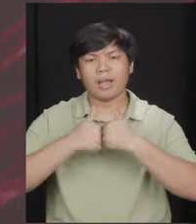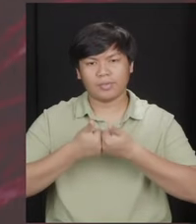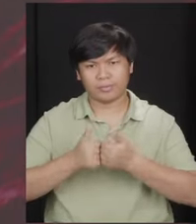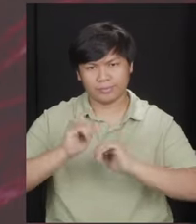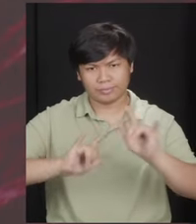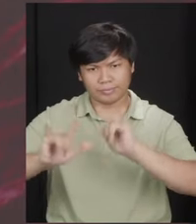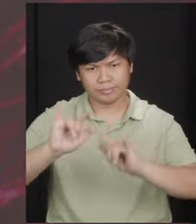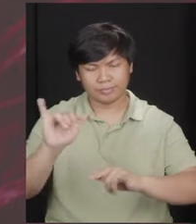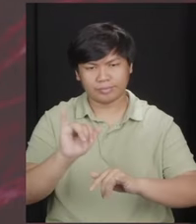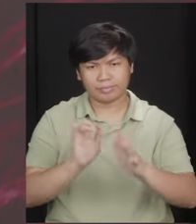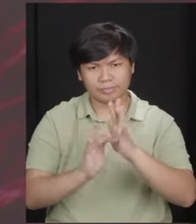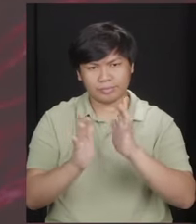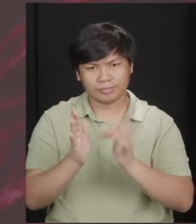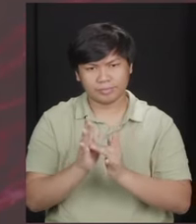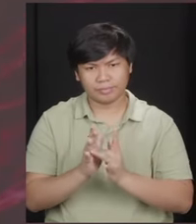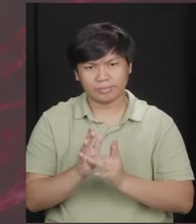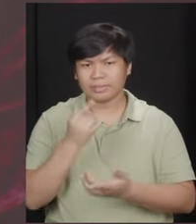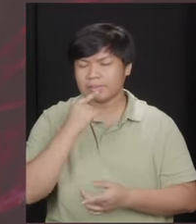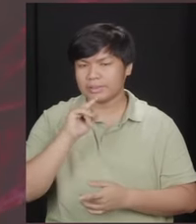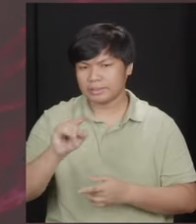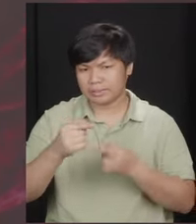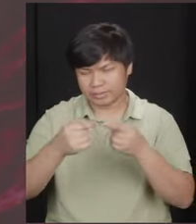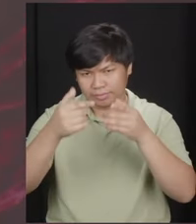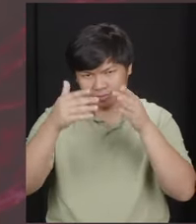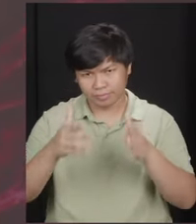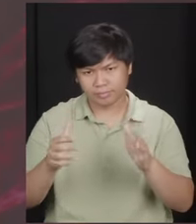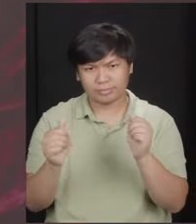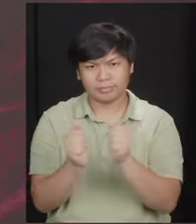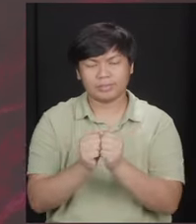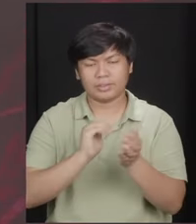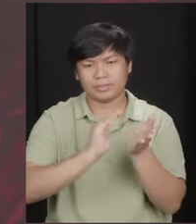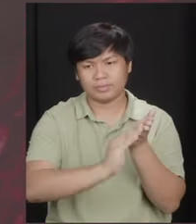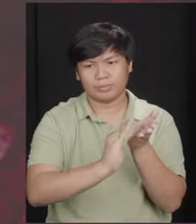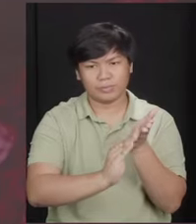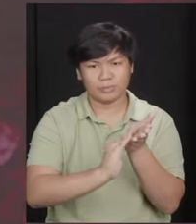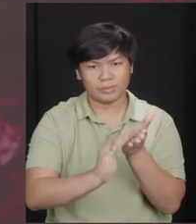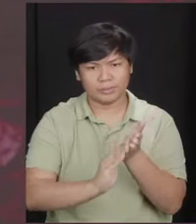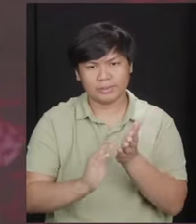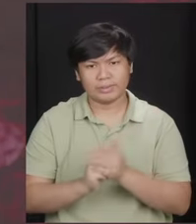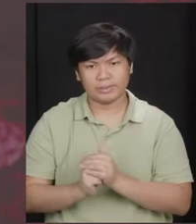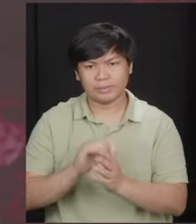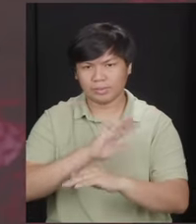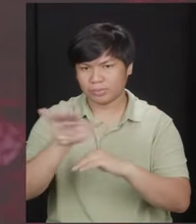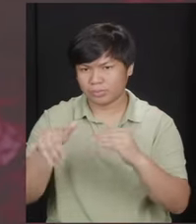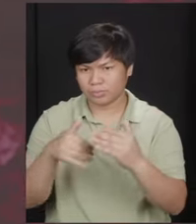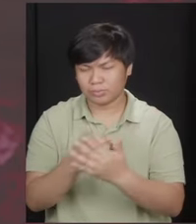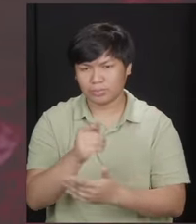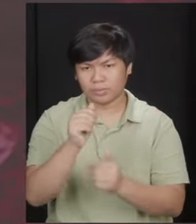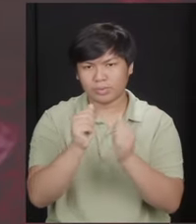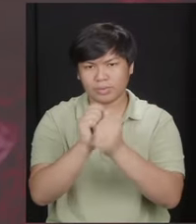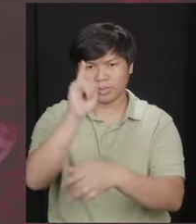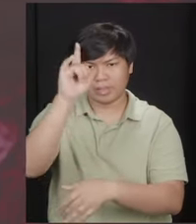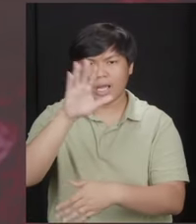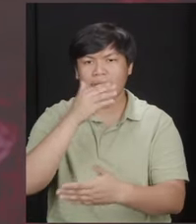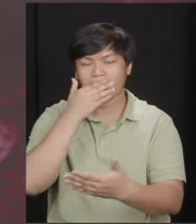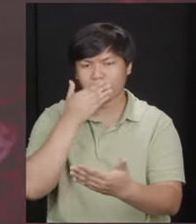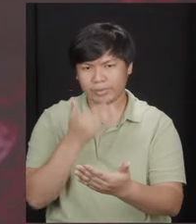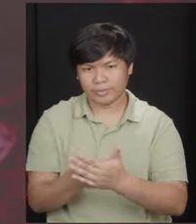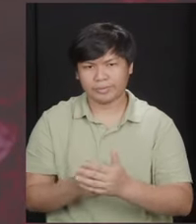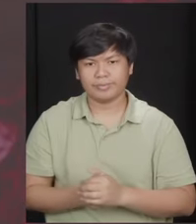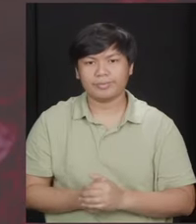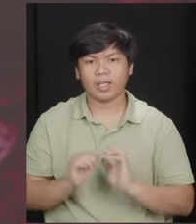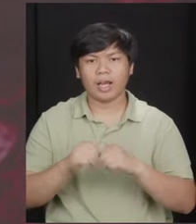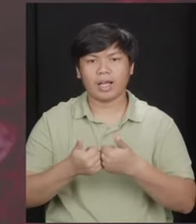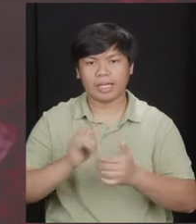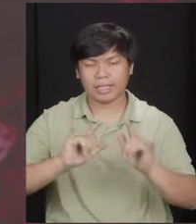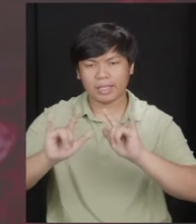like Jesus? Respond to enemies with forgiveness. And then treat everyone with God's goodness. Let me say that again. How can